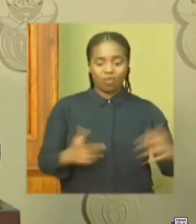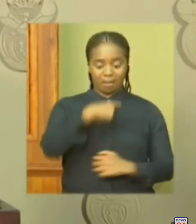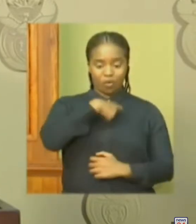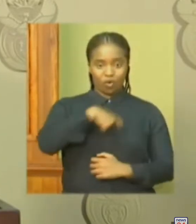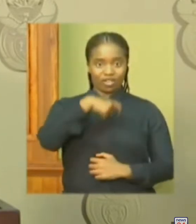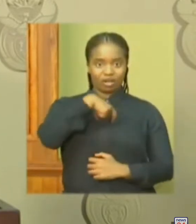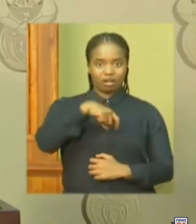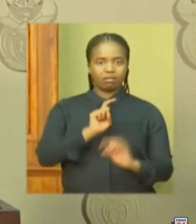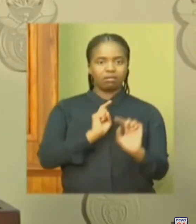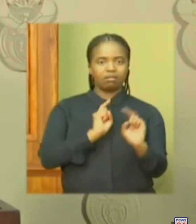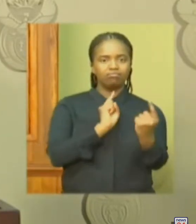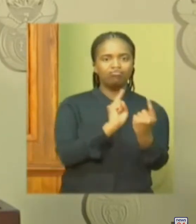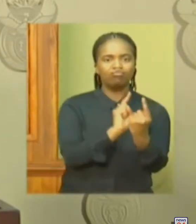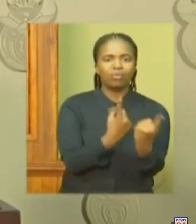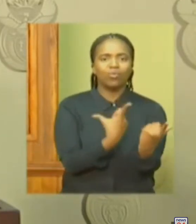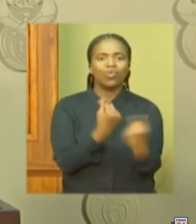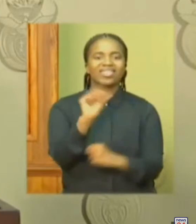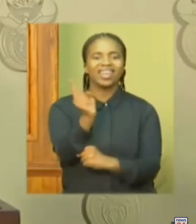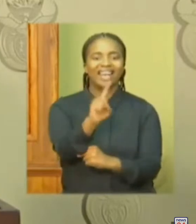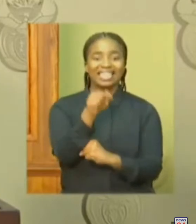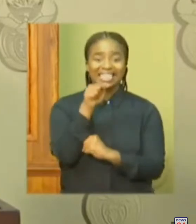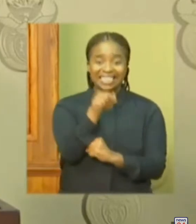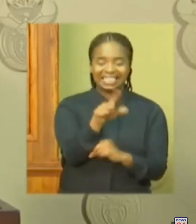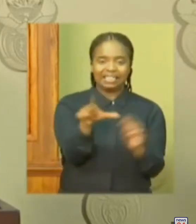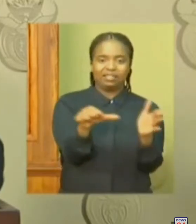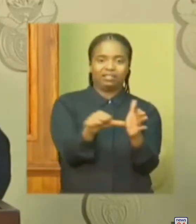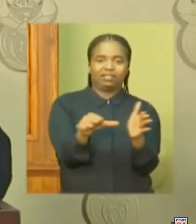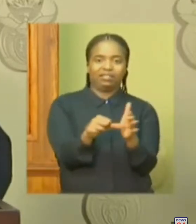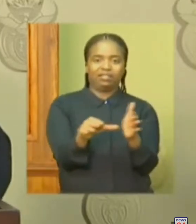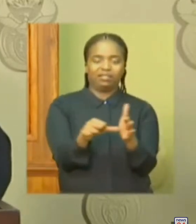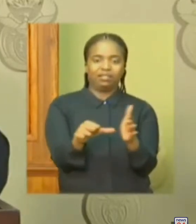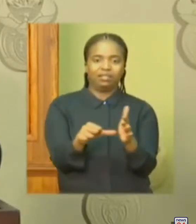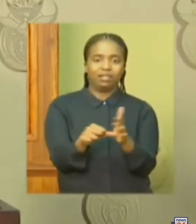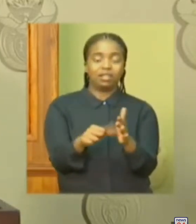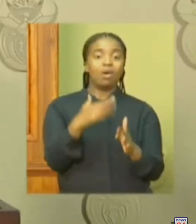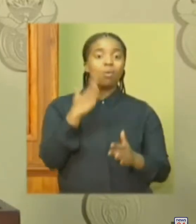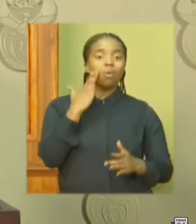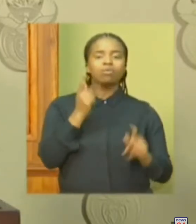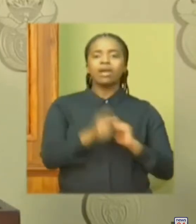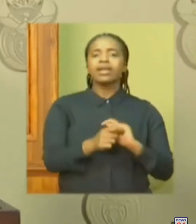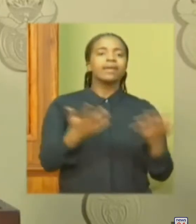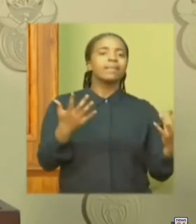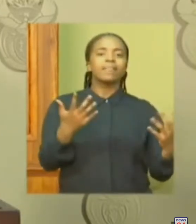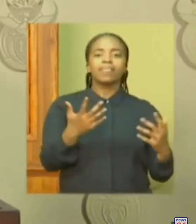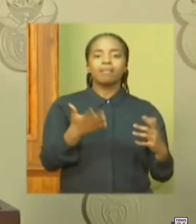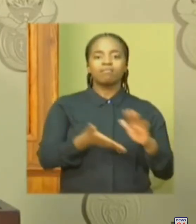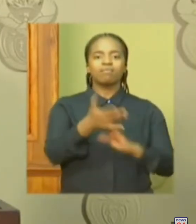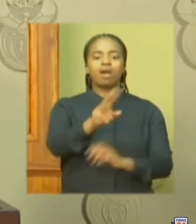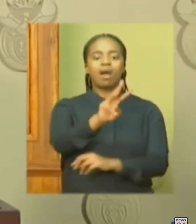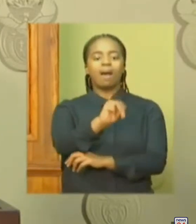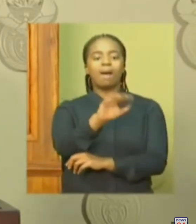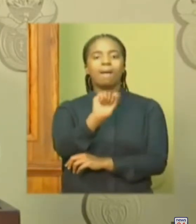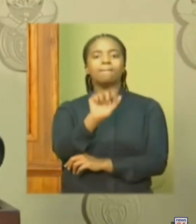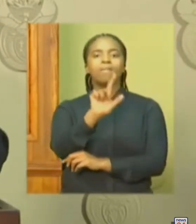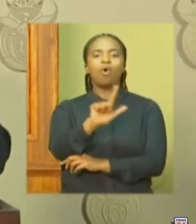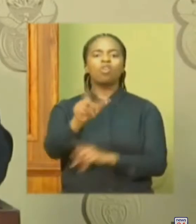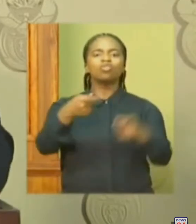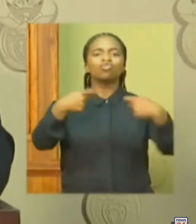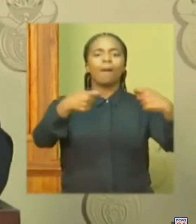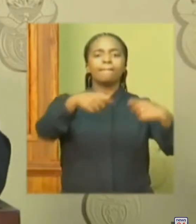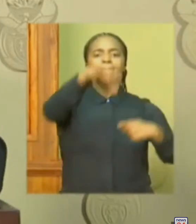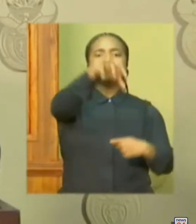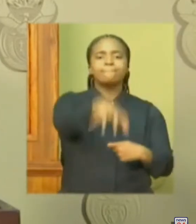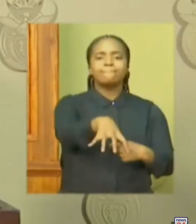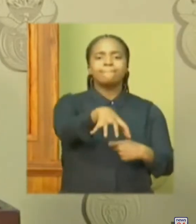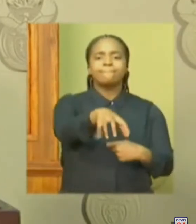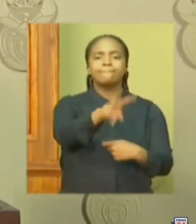personal interactions, by changes we make where if you go into a mall, you must